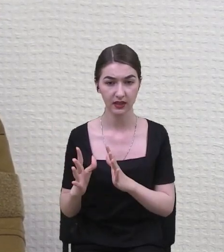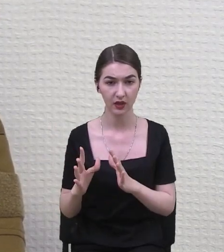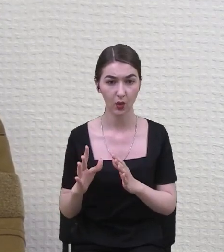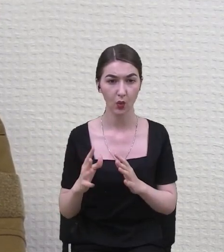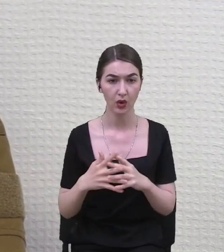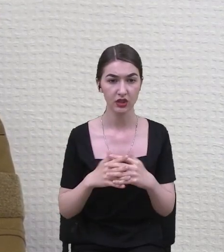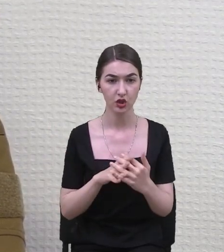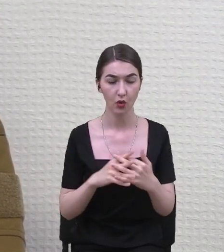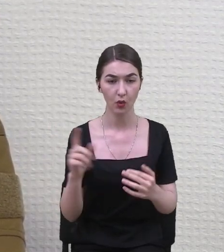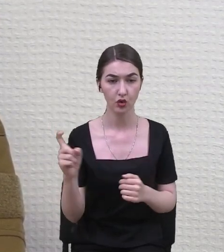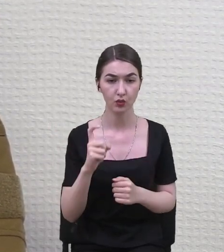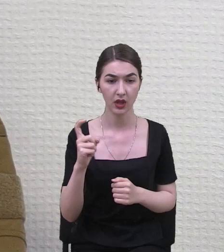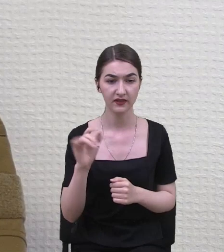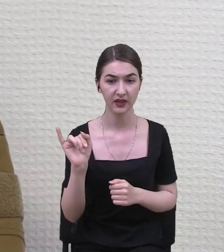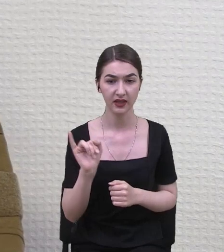represented the